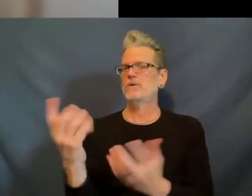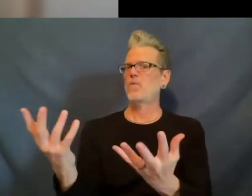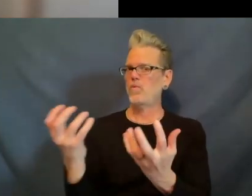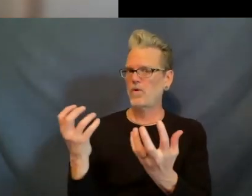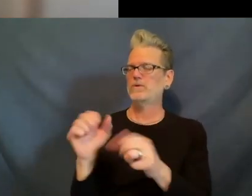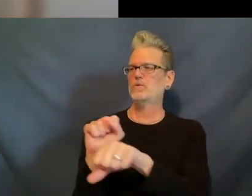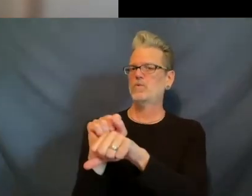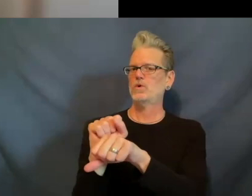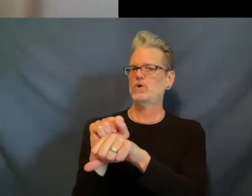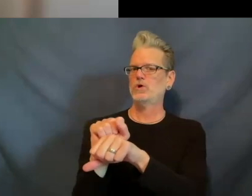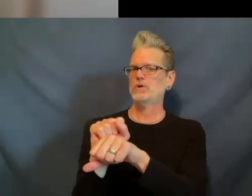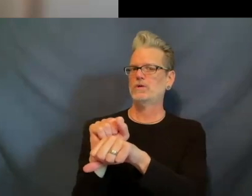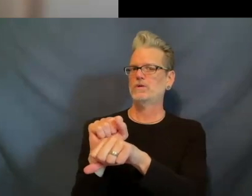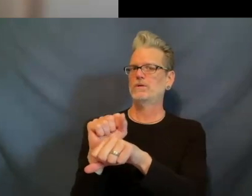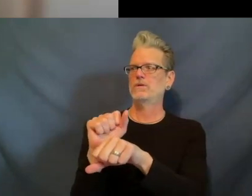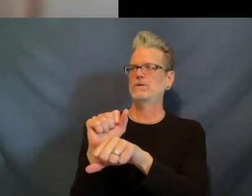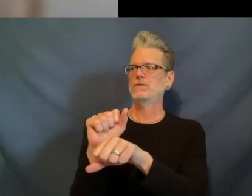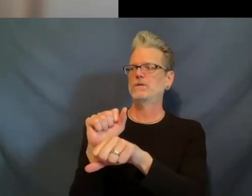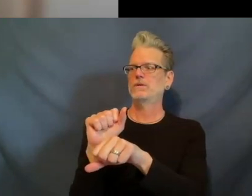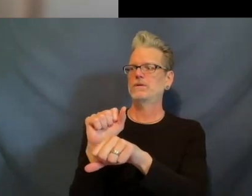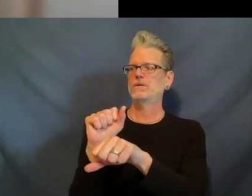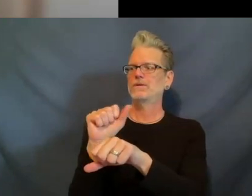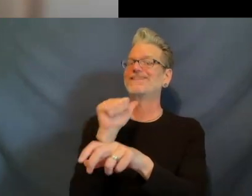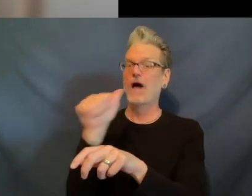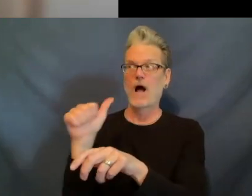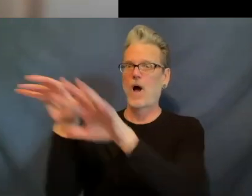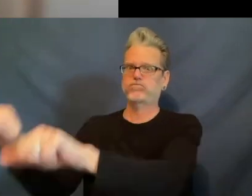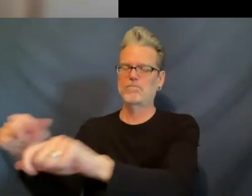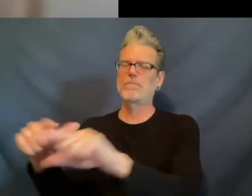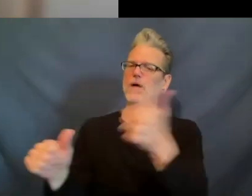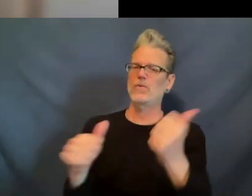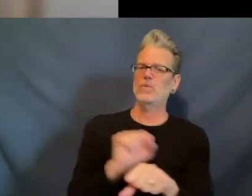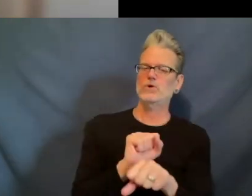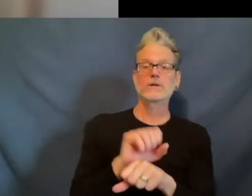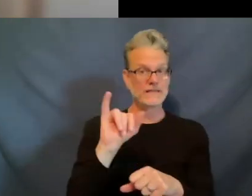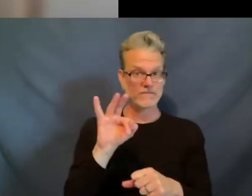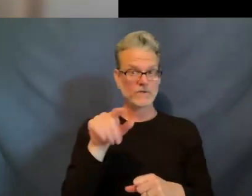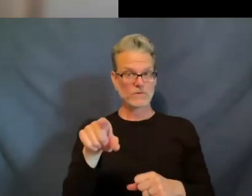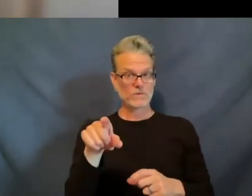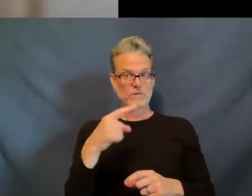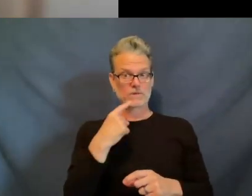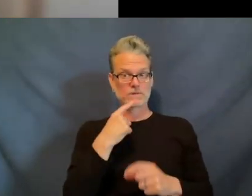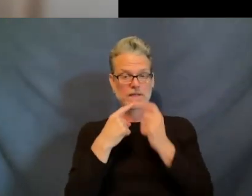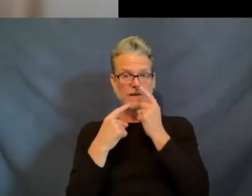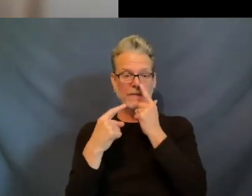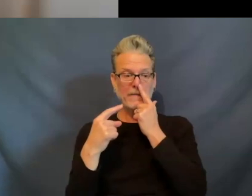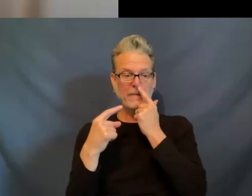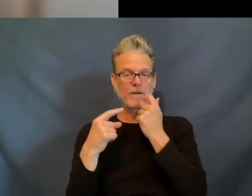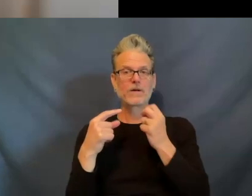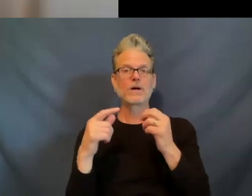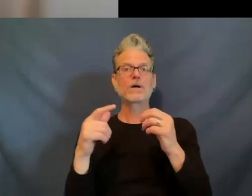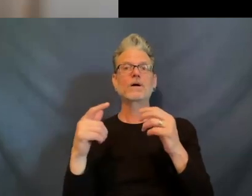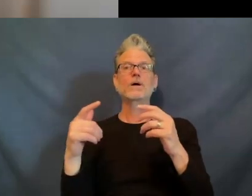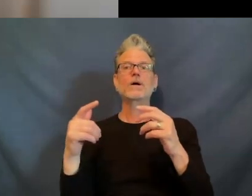than non-suppression. If you're responding under mutual aid, you likely already